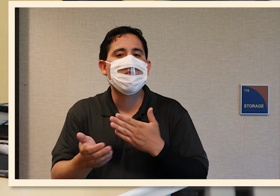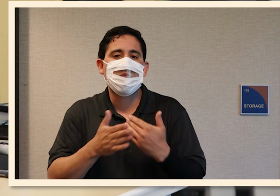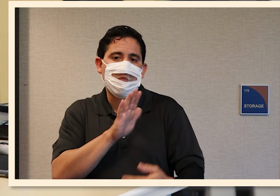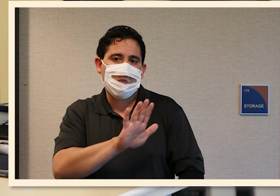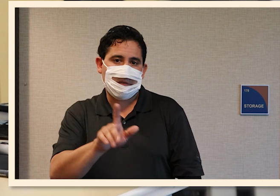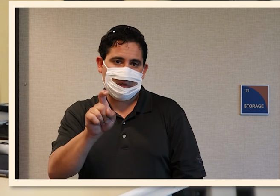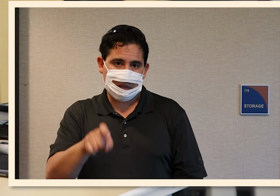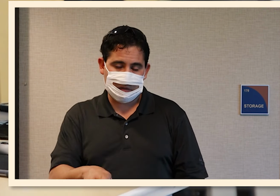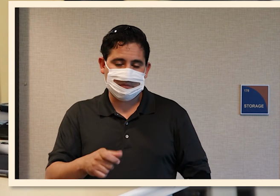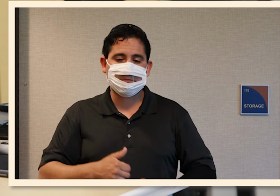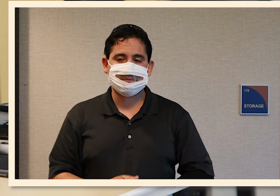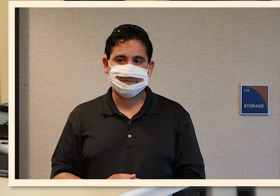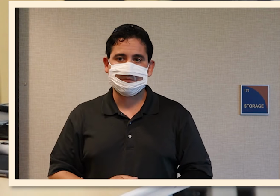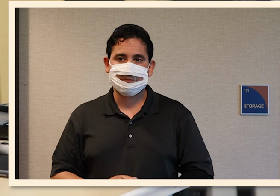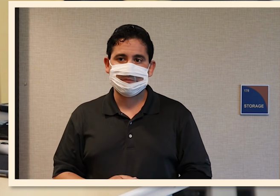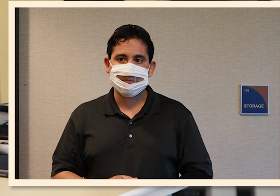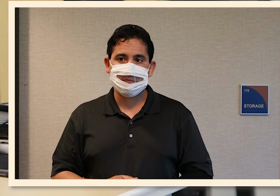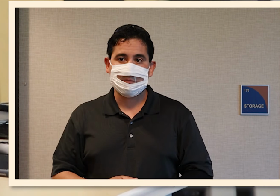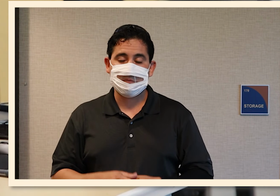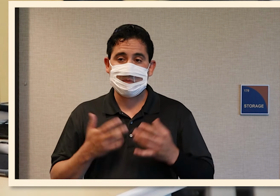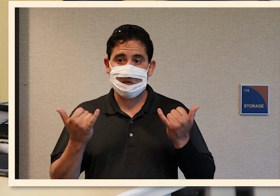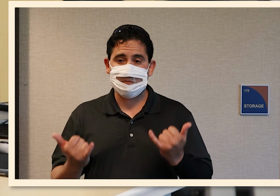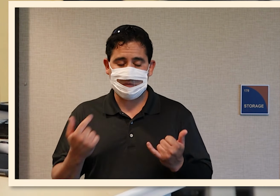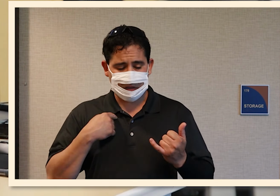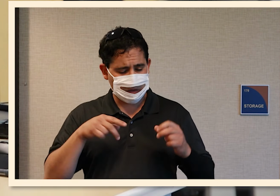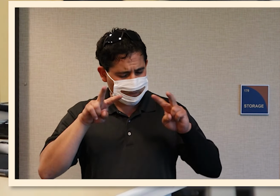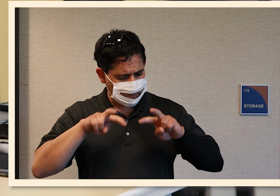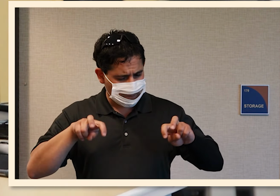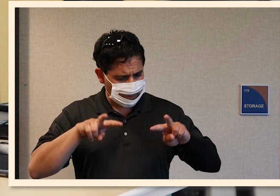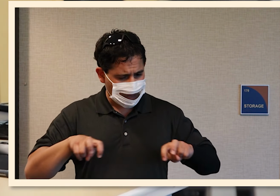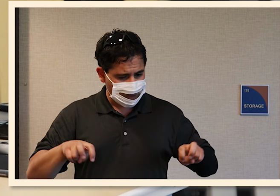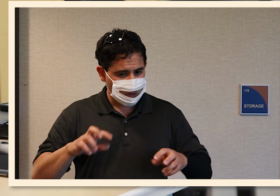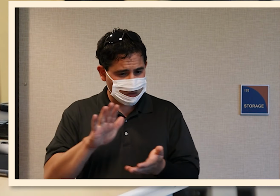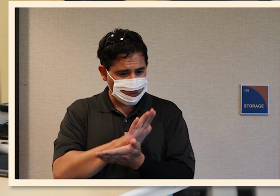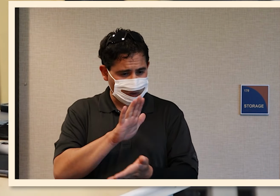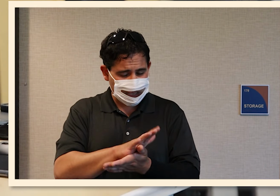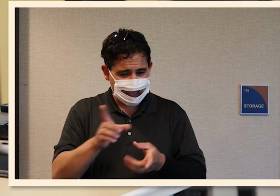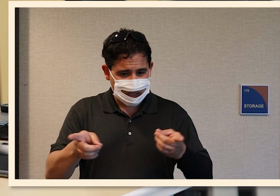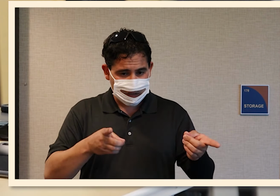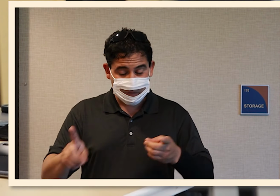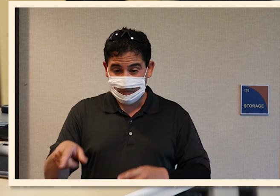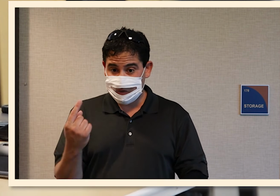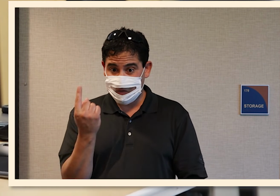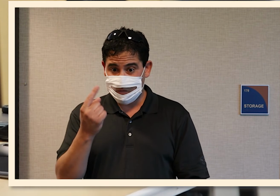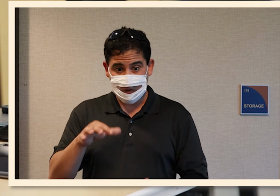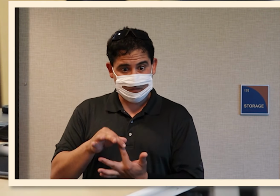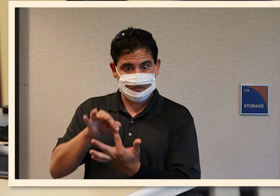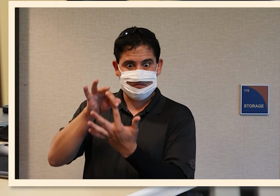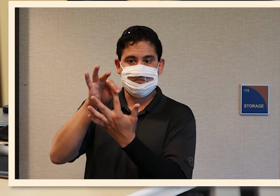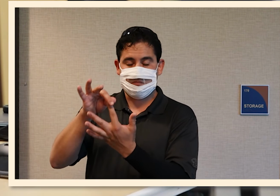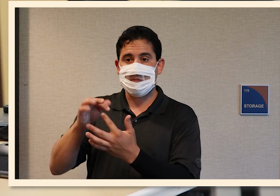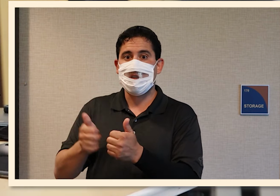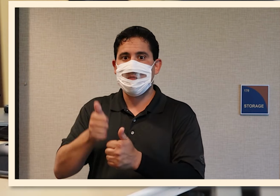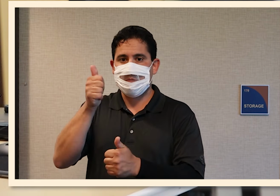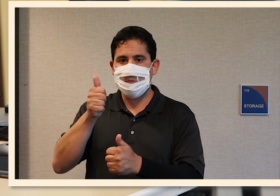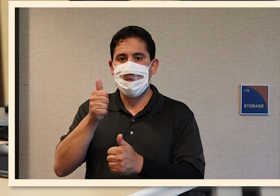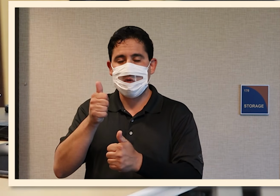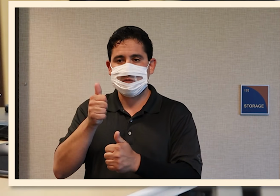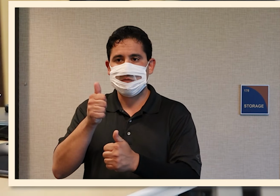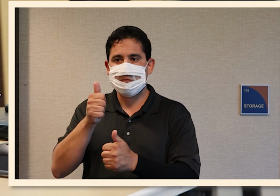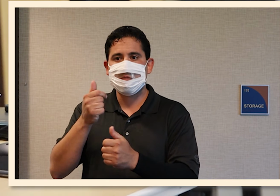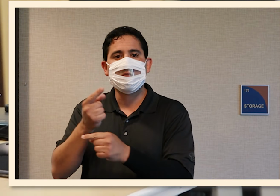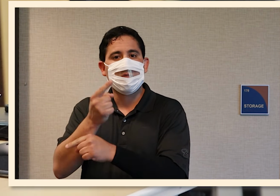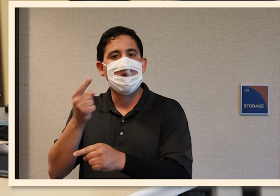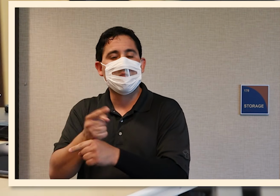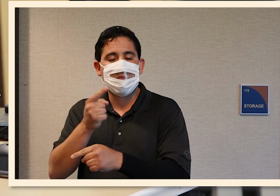that. As I look at these maps, the one that sticks out to me as being most appropriate for our district